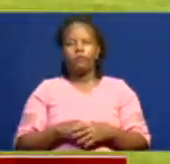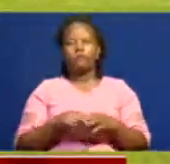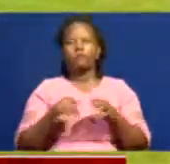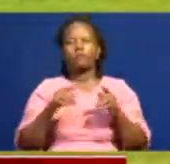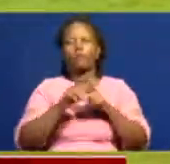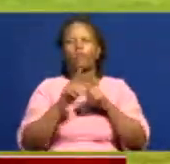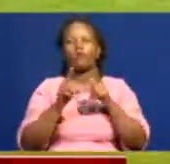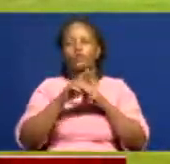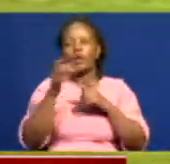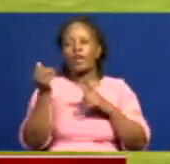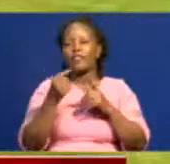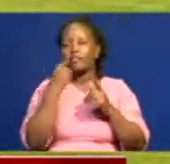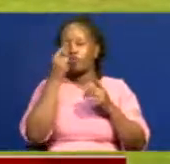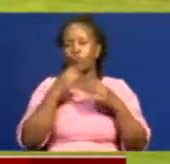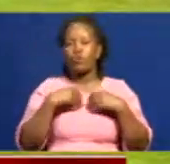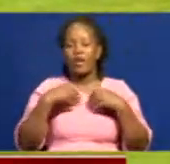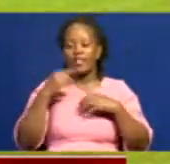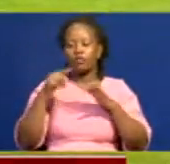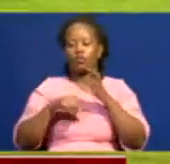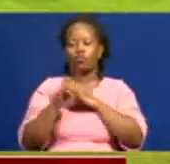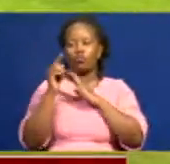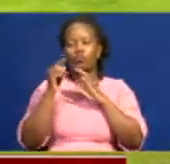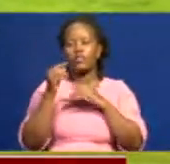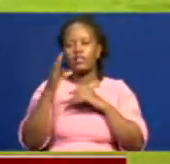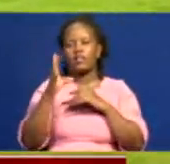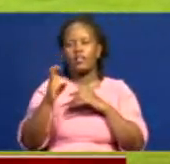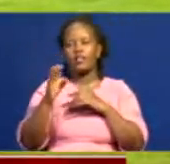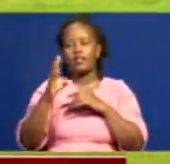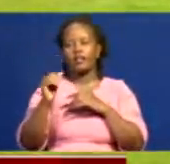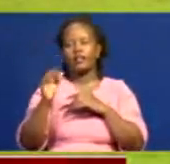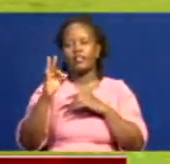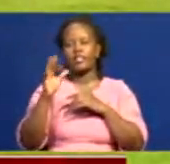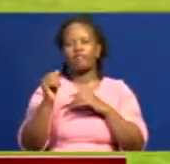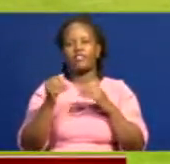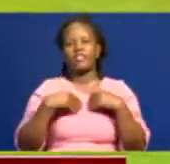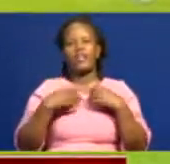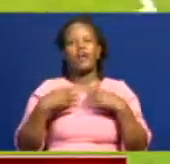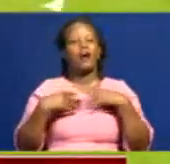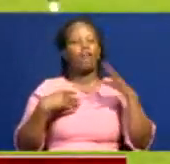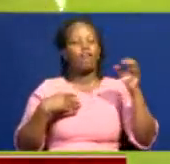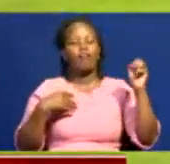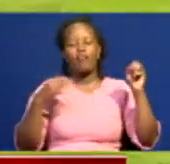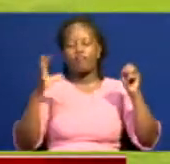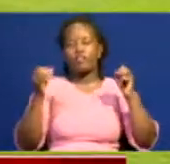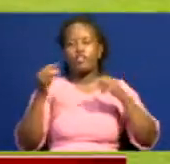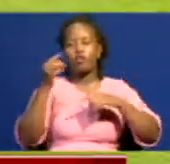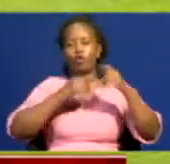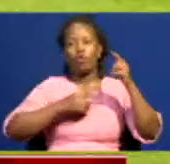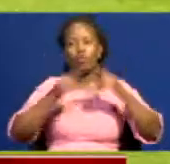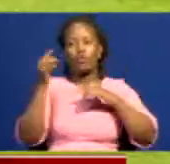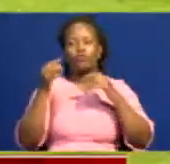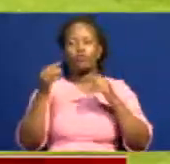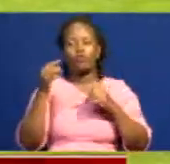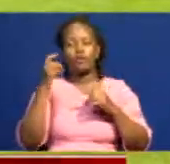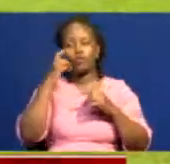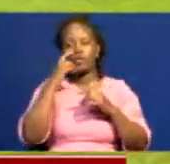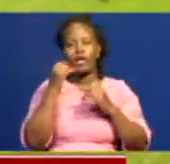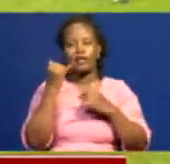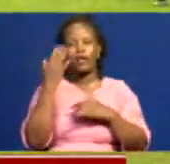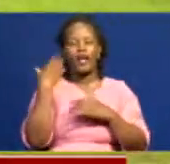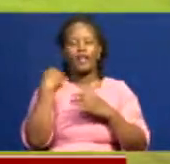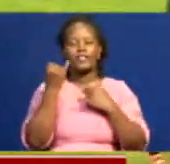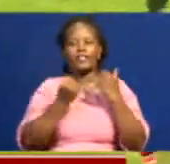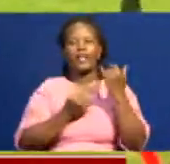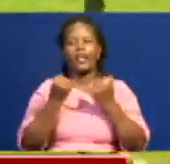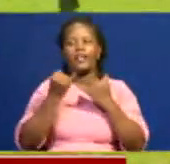Babu Charges started their CECAFA Under 18 Boys Championship with an impressive 5-0 win over Sudan on Saturday.